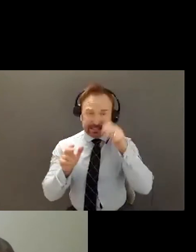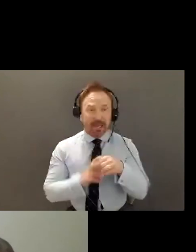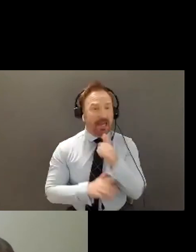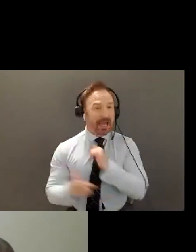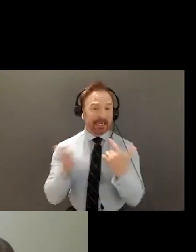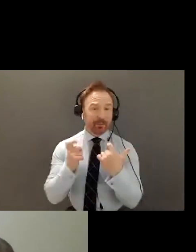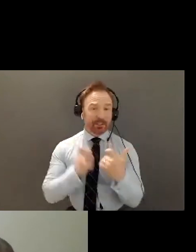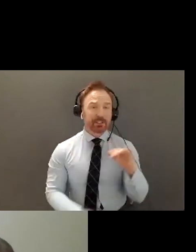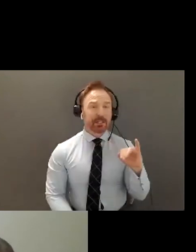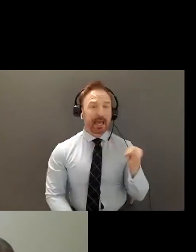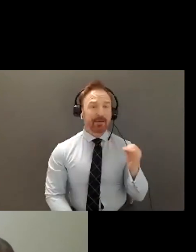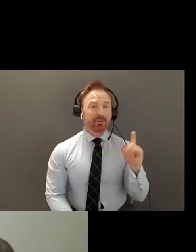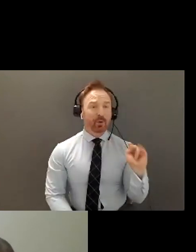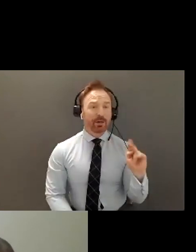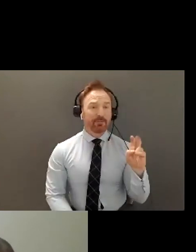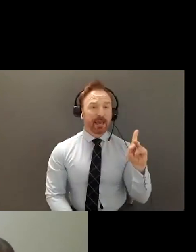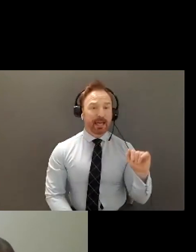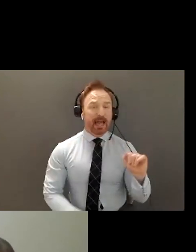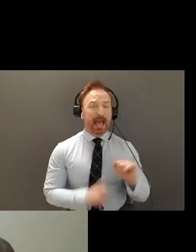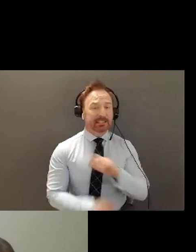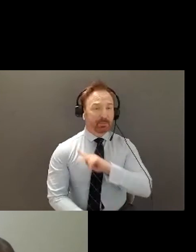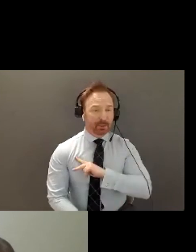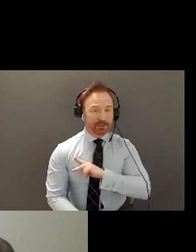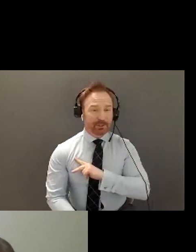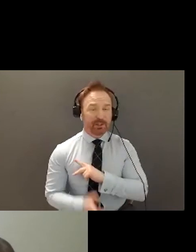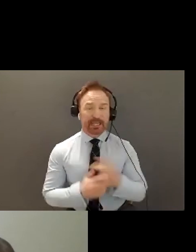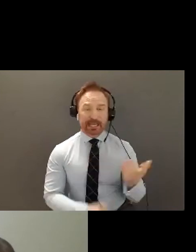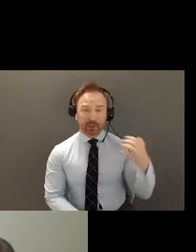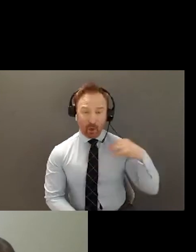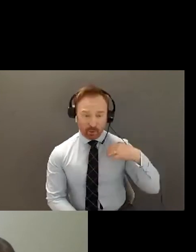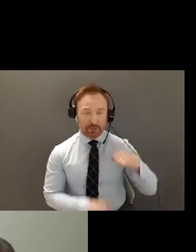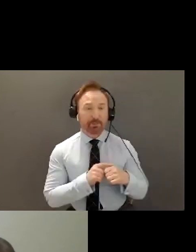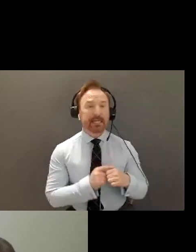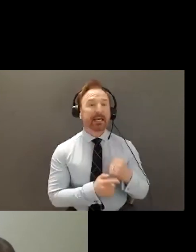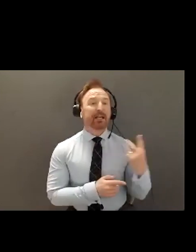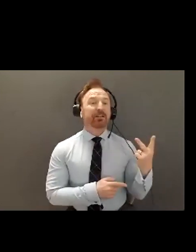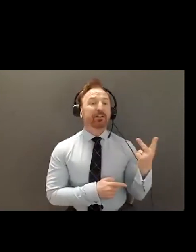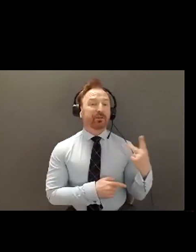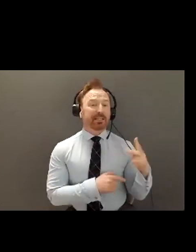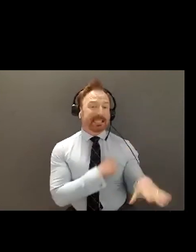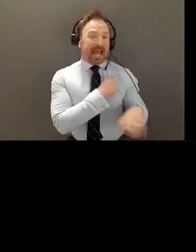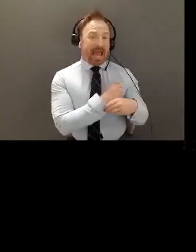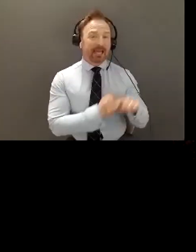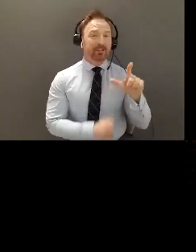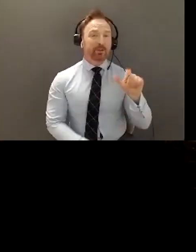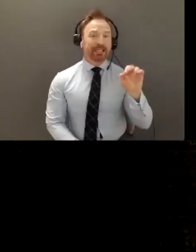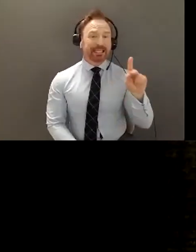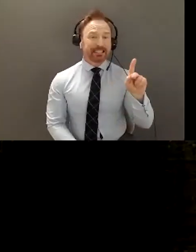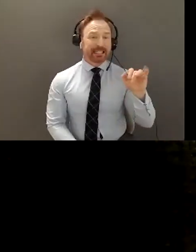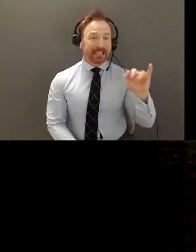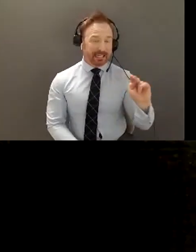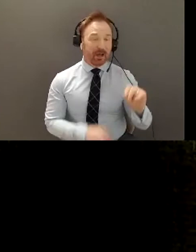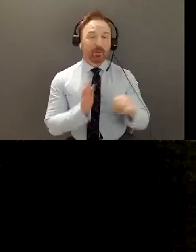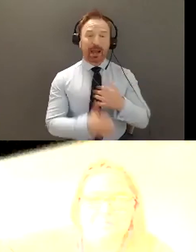personal coach for free users, but feel free to add both of us on LinkedIn, and we're happy to help any way we can.